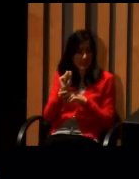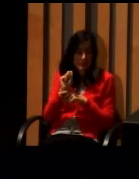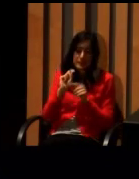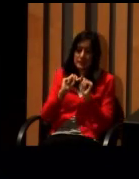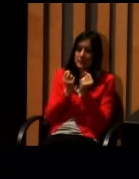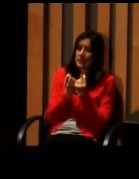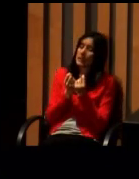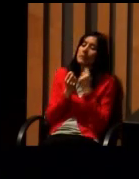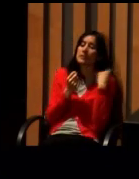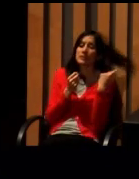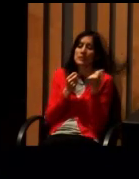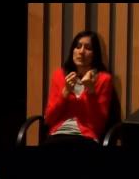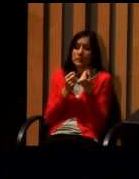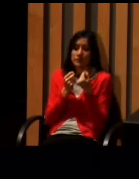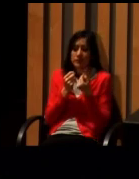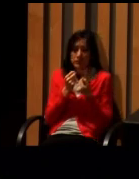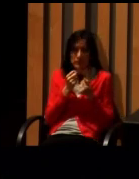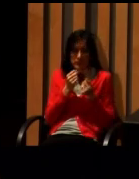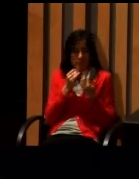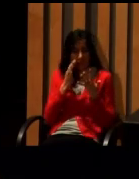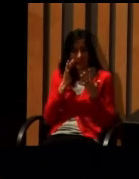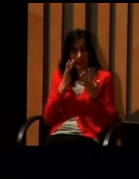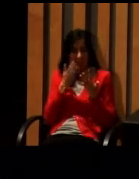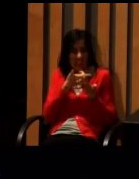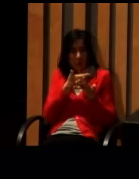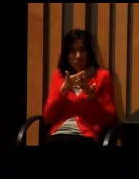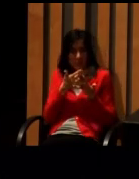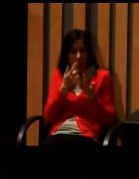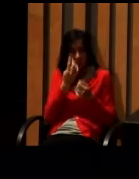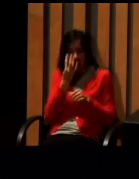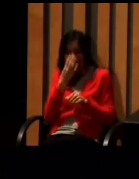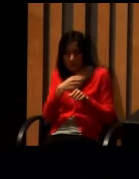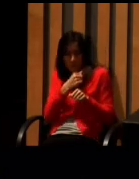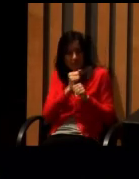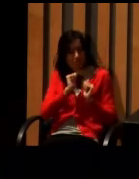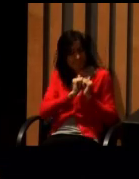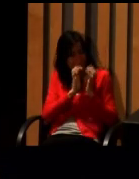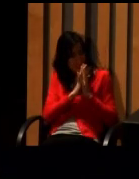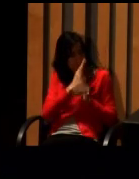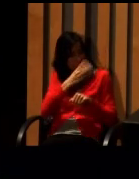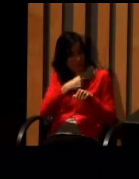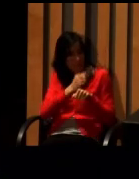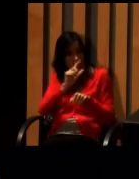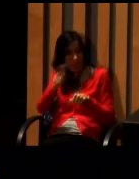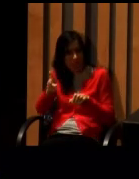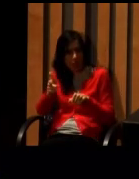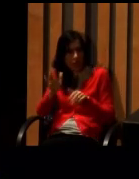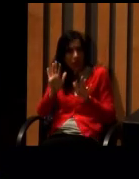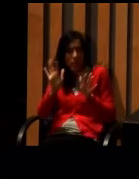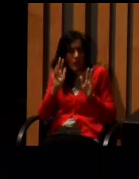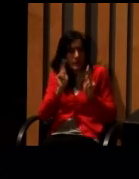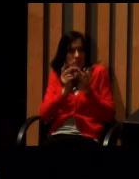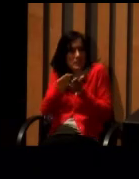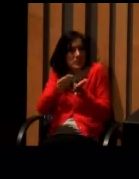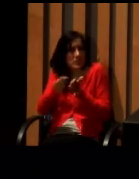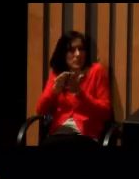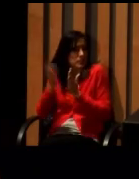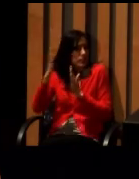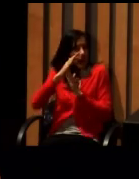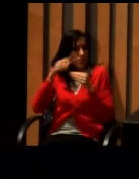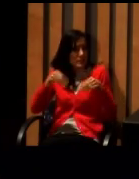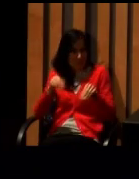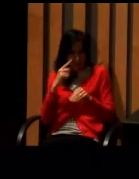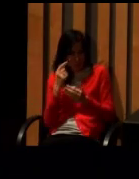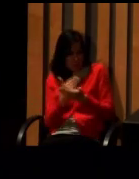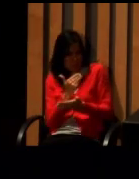were the fourth hottest selling jersey in the league because it was new. There were new colors. I say keep the colors, call them Warriors. Now, I think